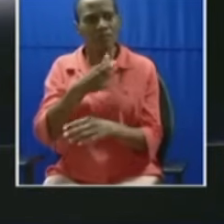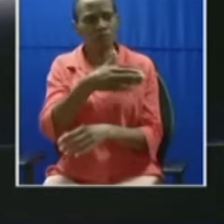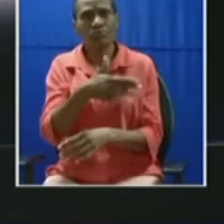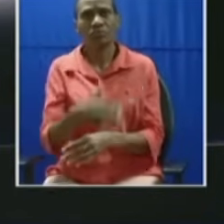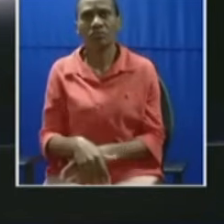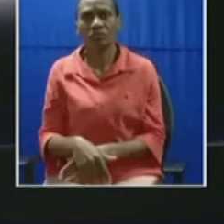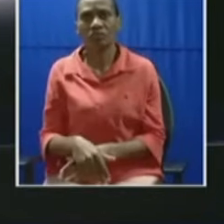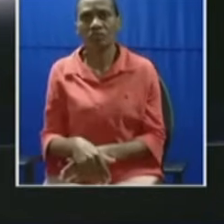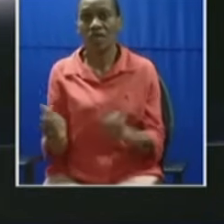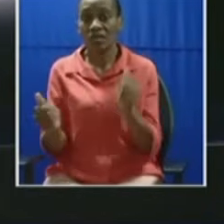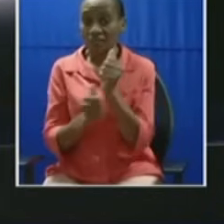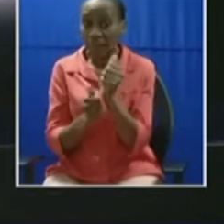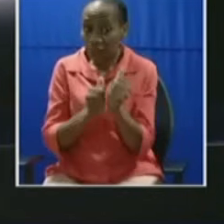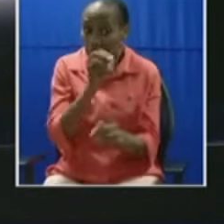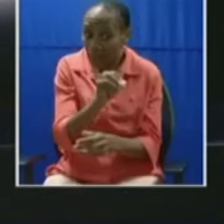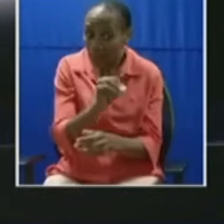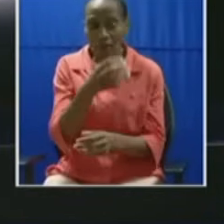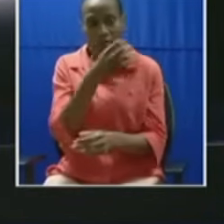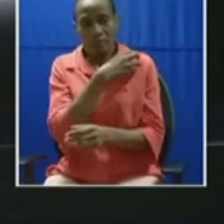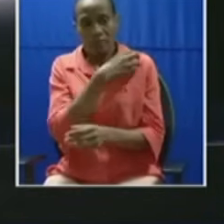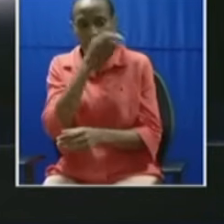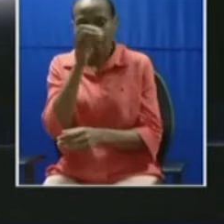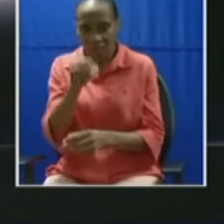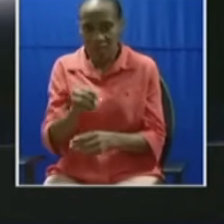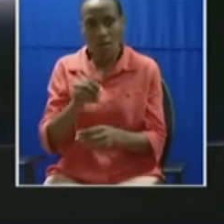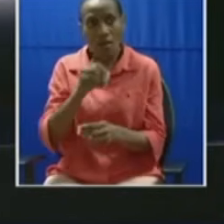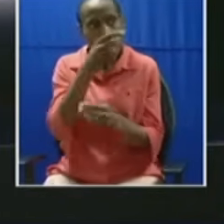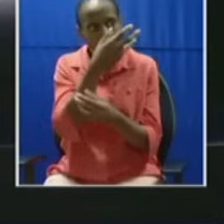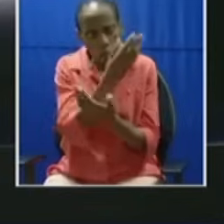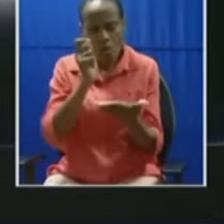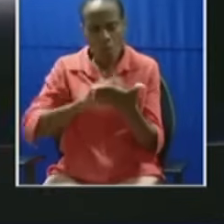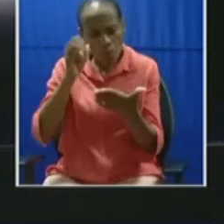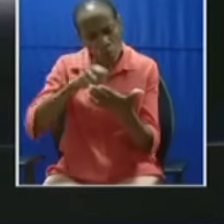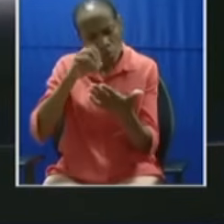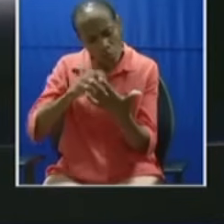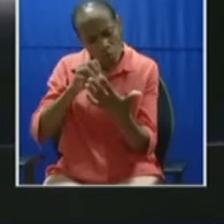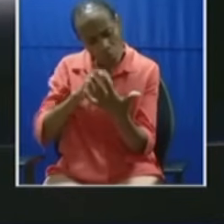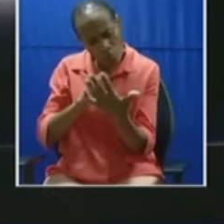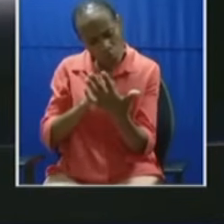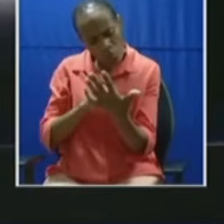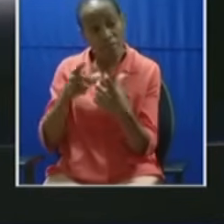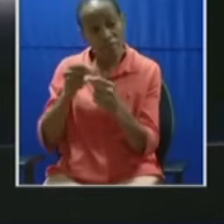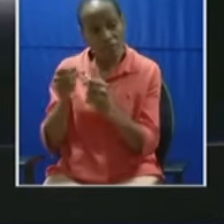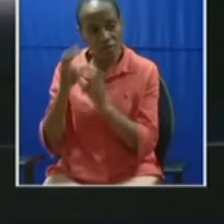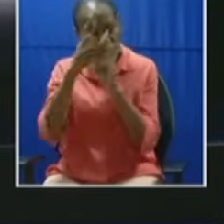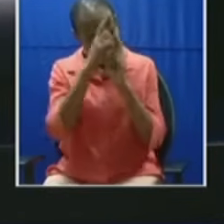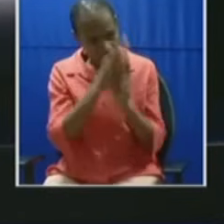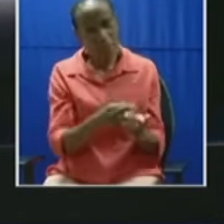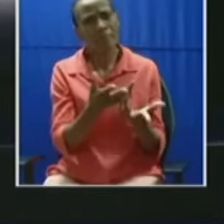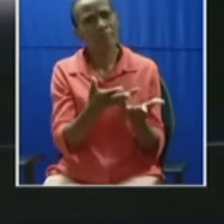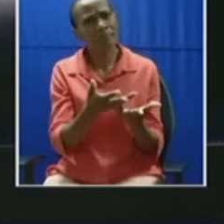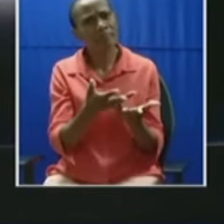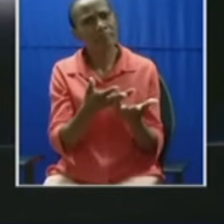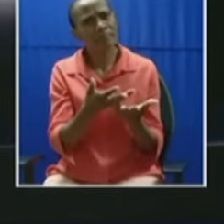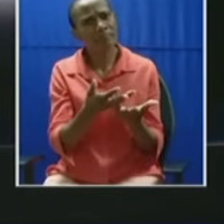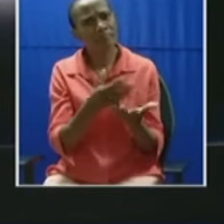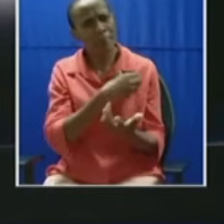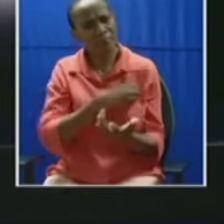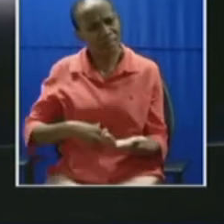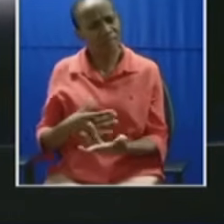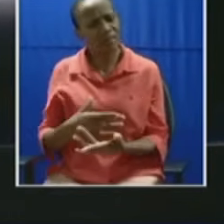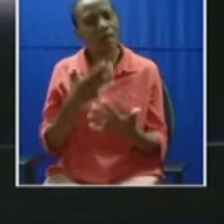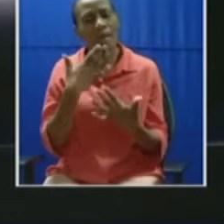He's got deputies, he's got ministers, people who will take notes and will keep him updated when he comes in. So